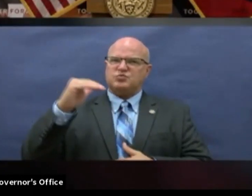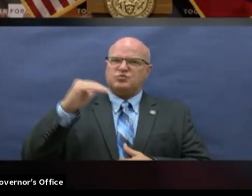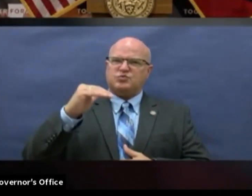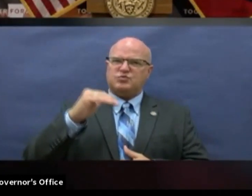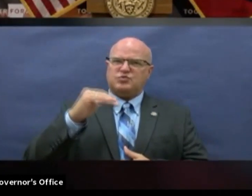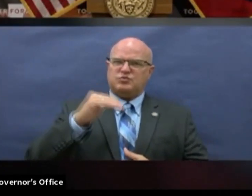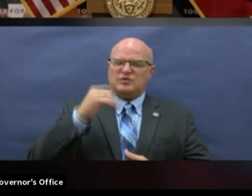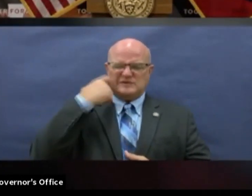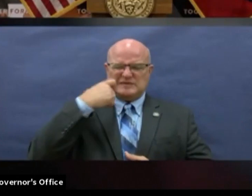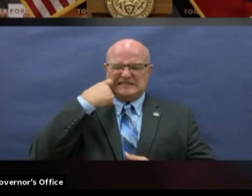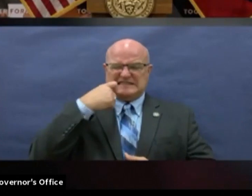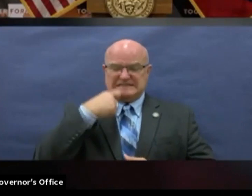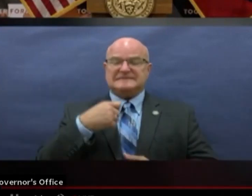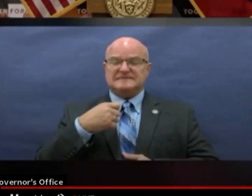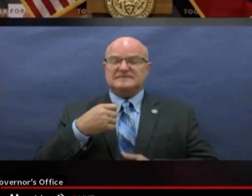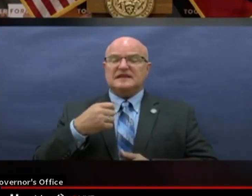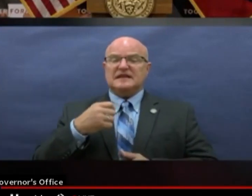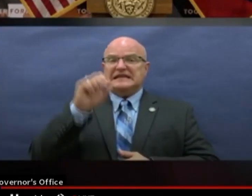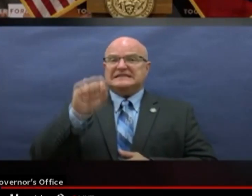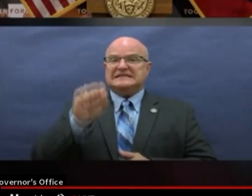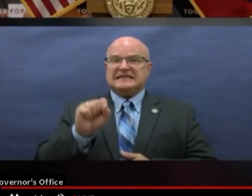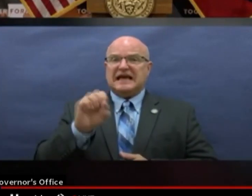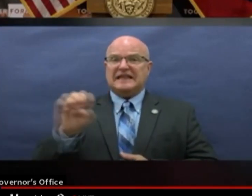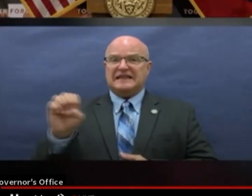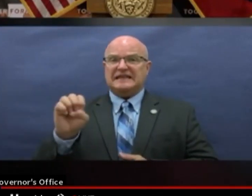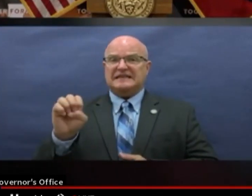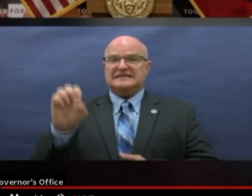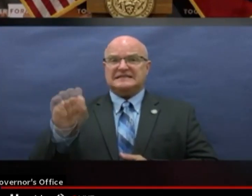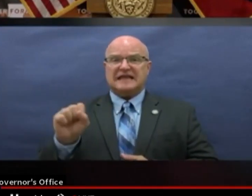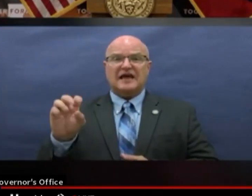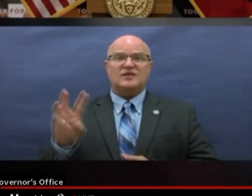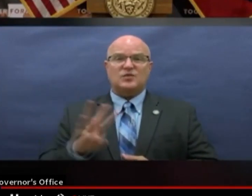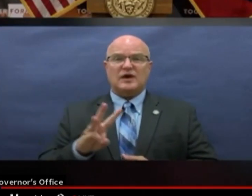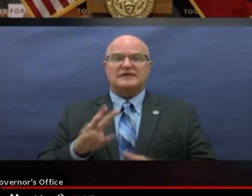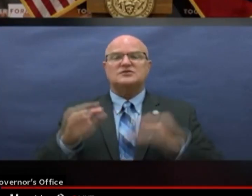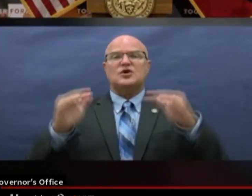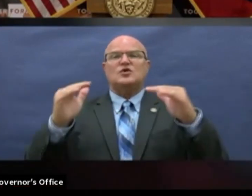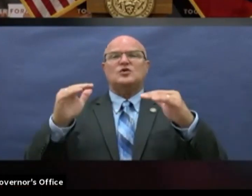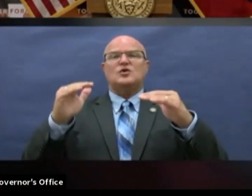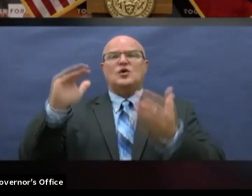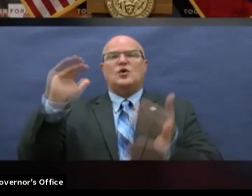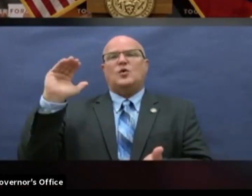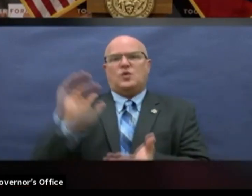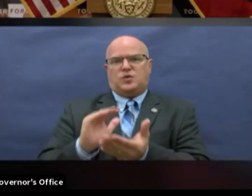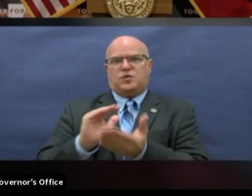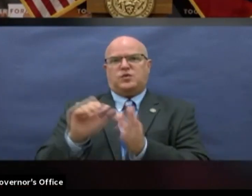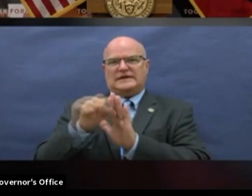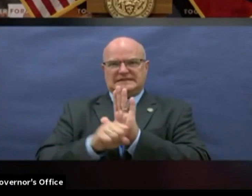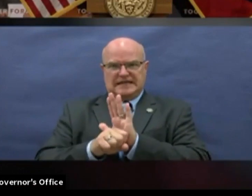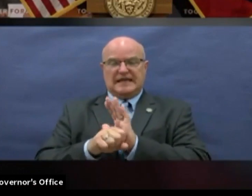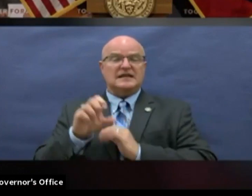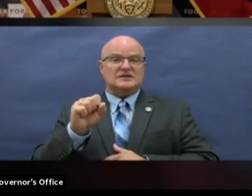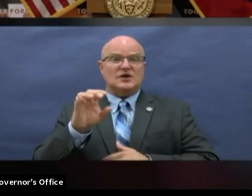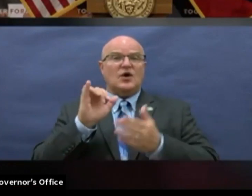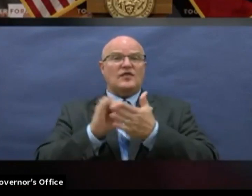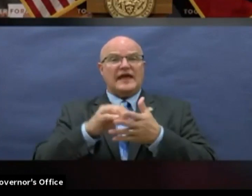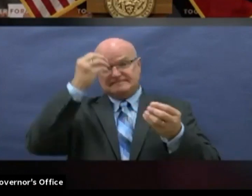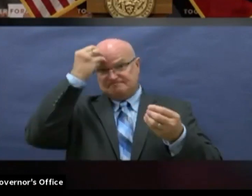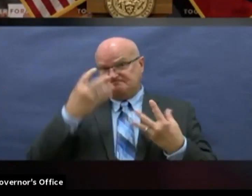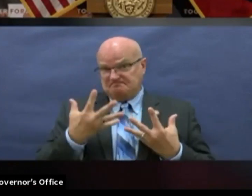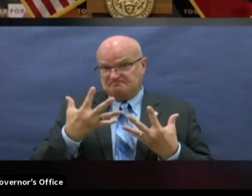in recent days. The southeast, southwest are the lowest regions of the state. So that's